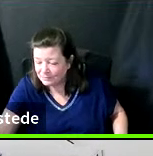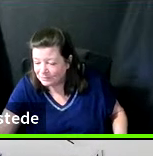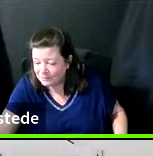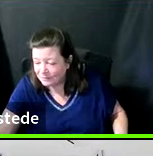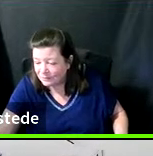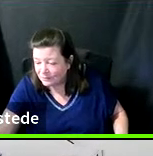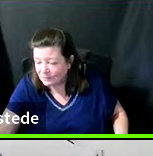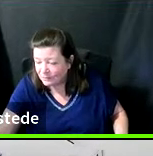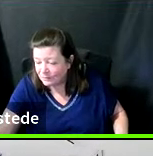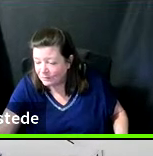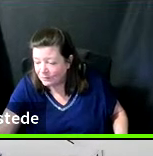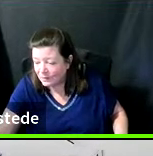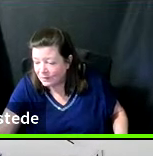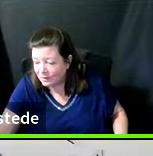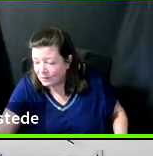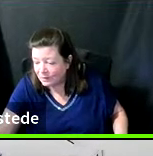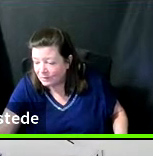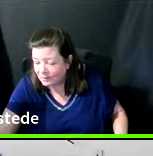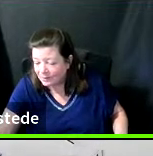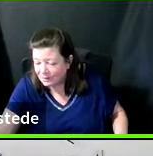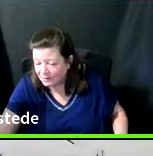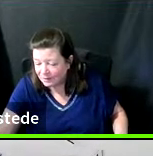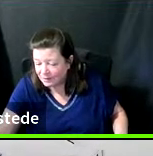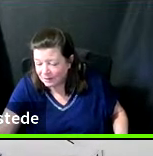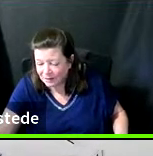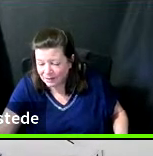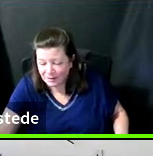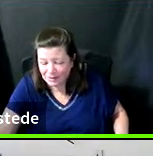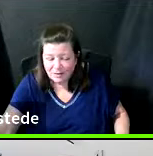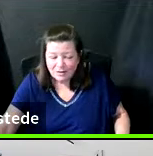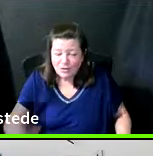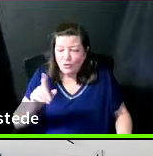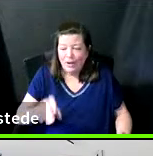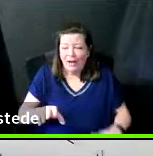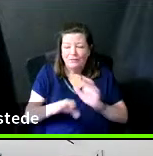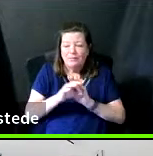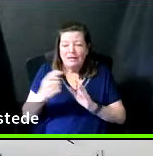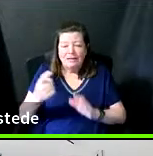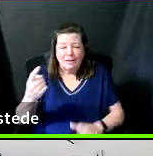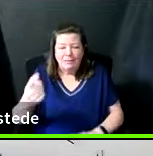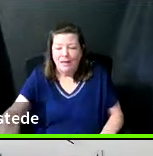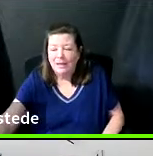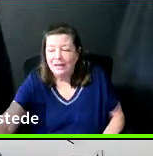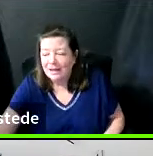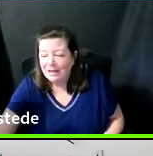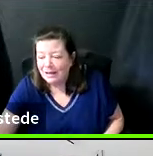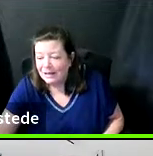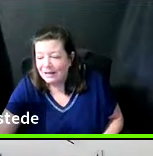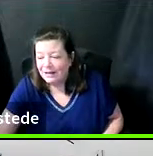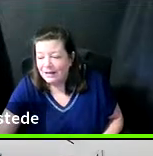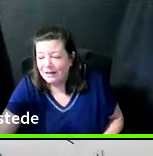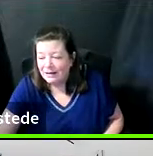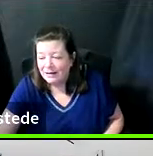Oh, no, you still have to pick somebody, Michaela. Sorry, yes. Go ahead, Tom.